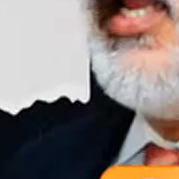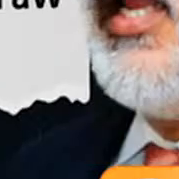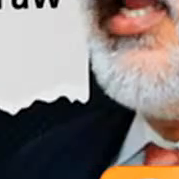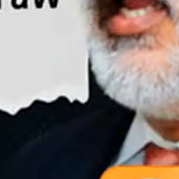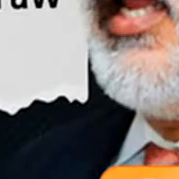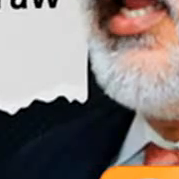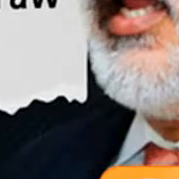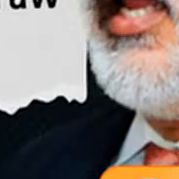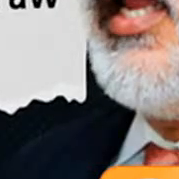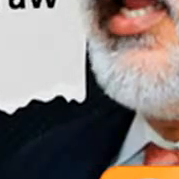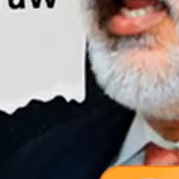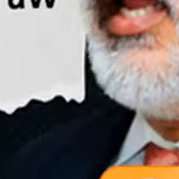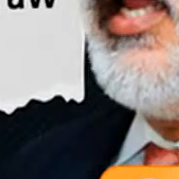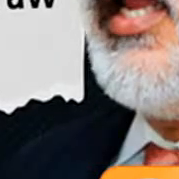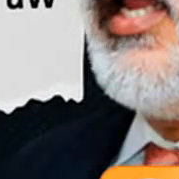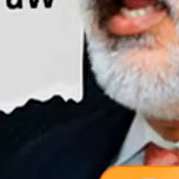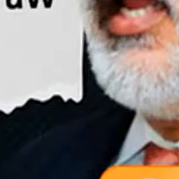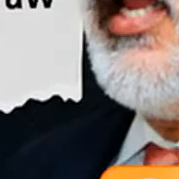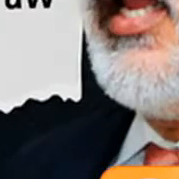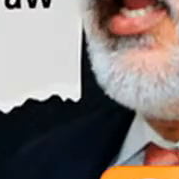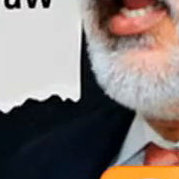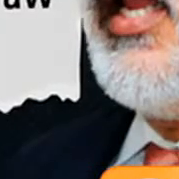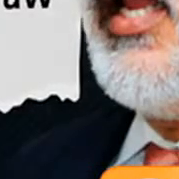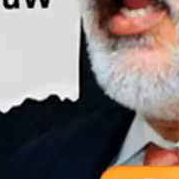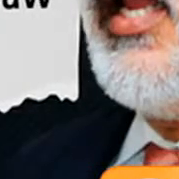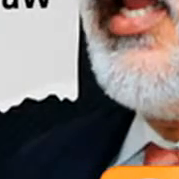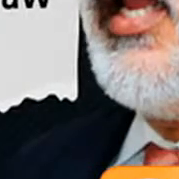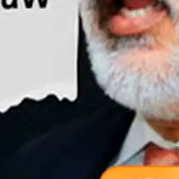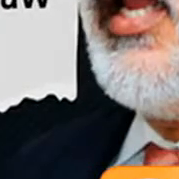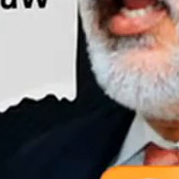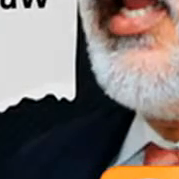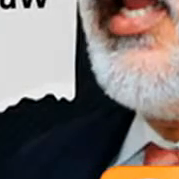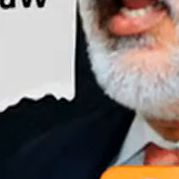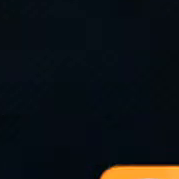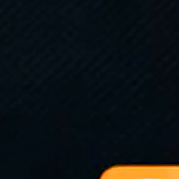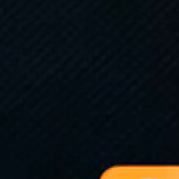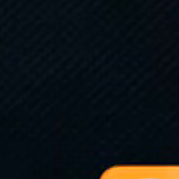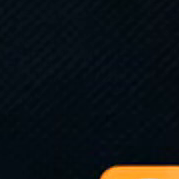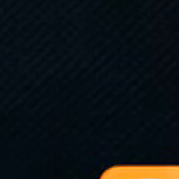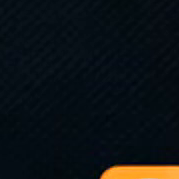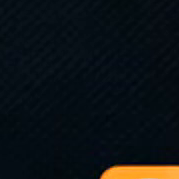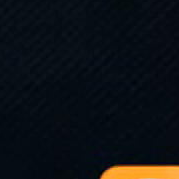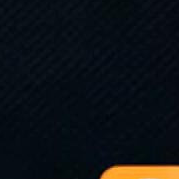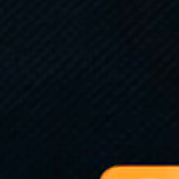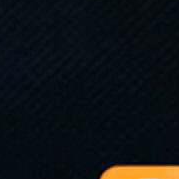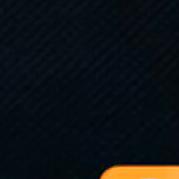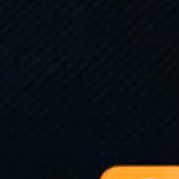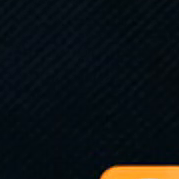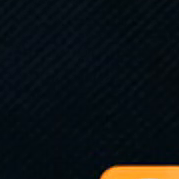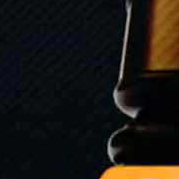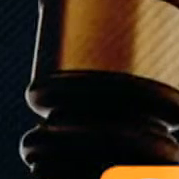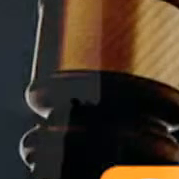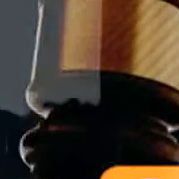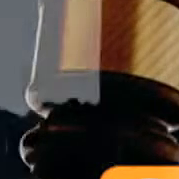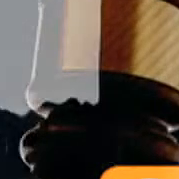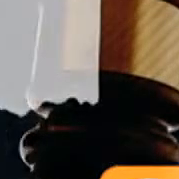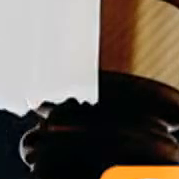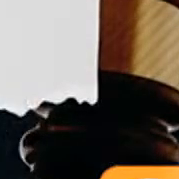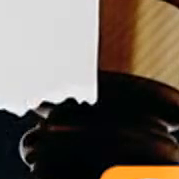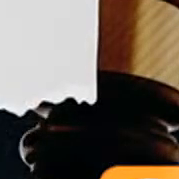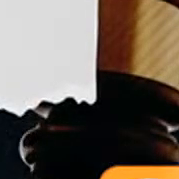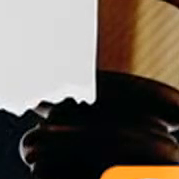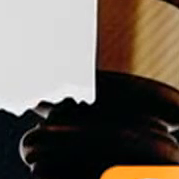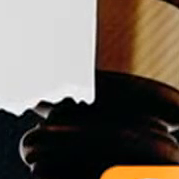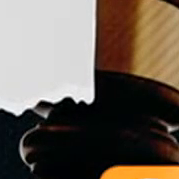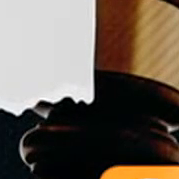Martin Gitonga, has given the court notice to withdraw from the matter. Vatok Resources Limited, a company